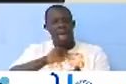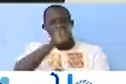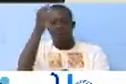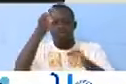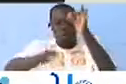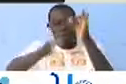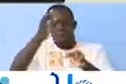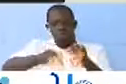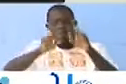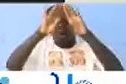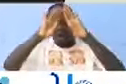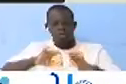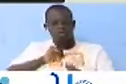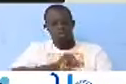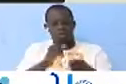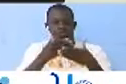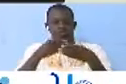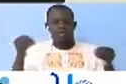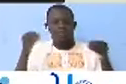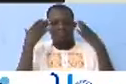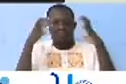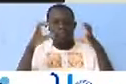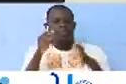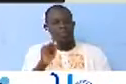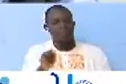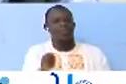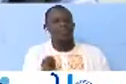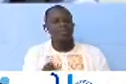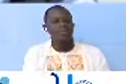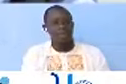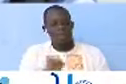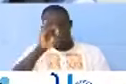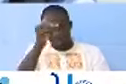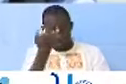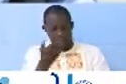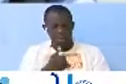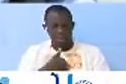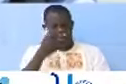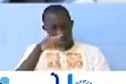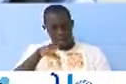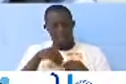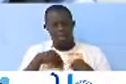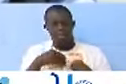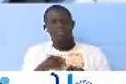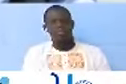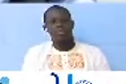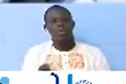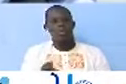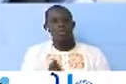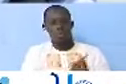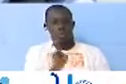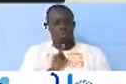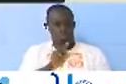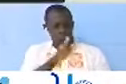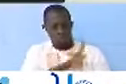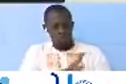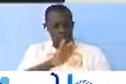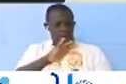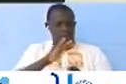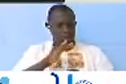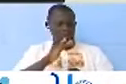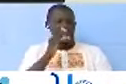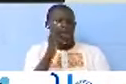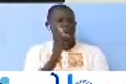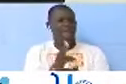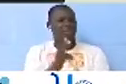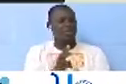da mi do ñanta wo ci ñi jaaral wal tam kiiti bu mu daati am sun tawral. Yes, I agree for that. We have also received evidence to